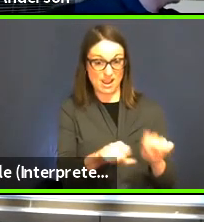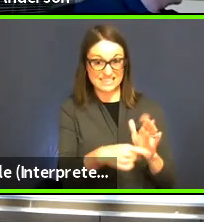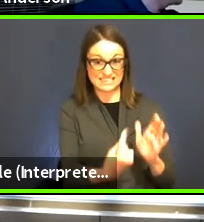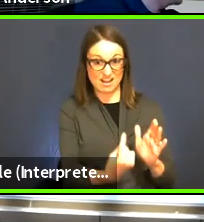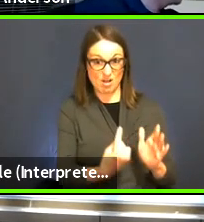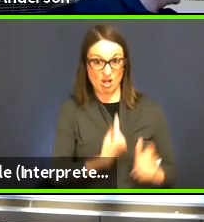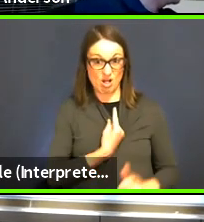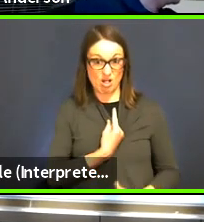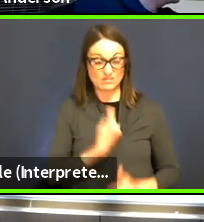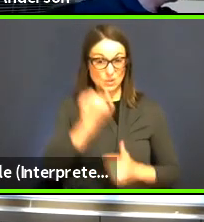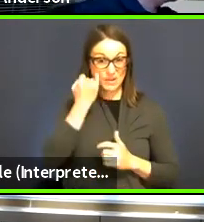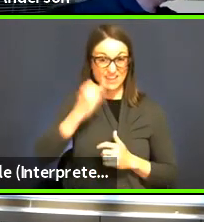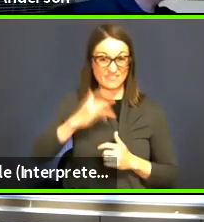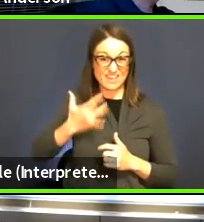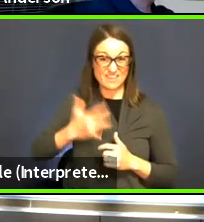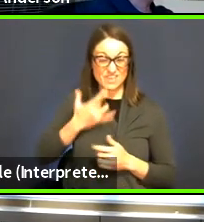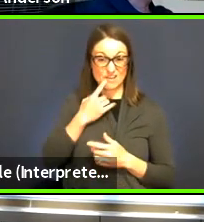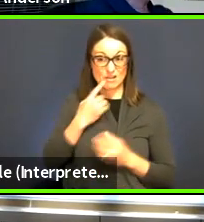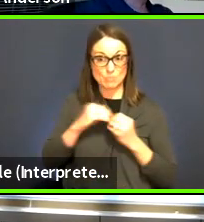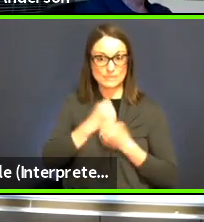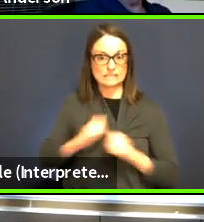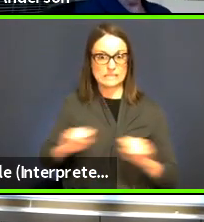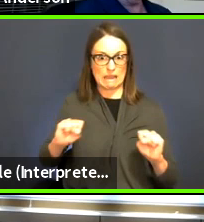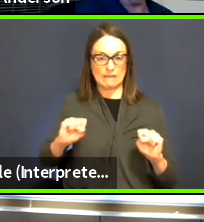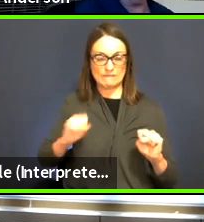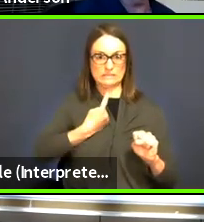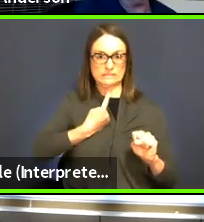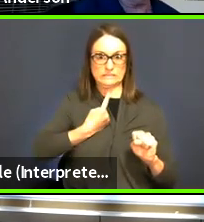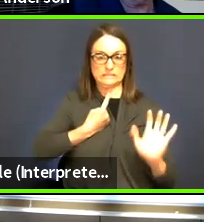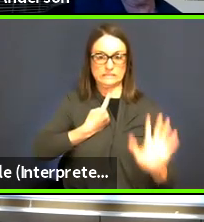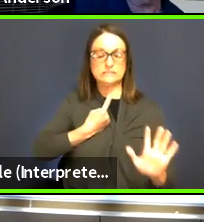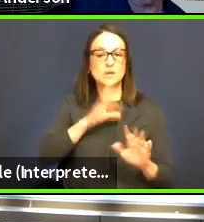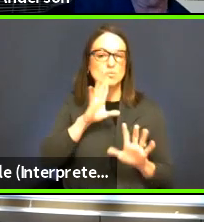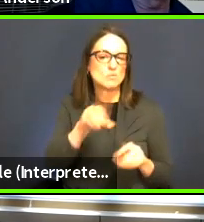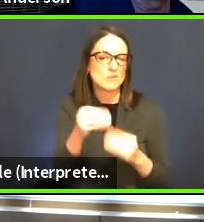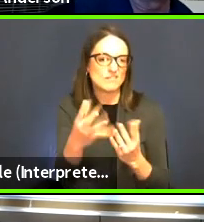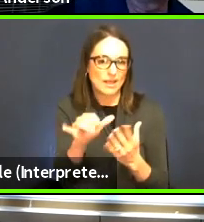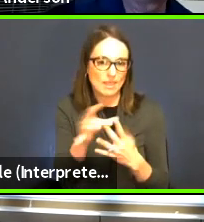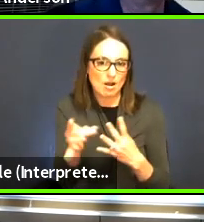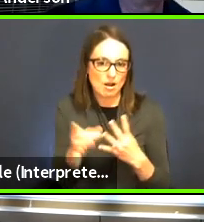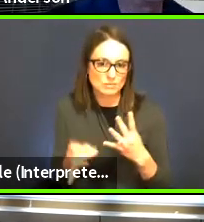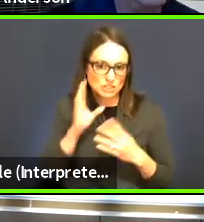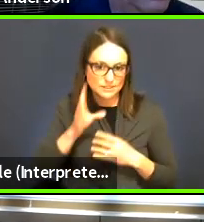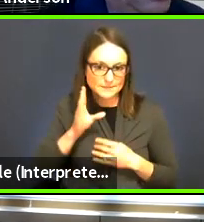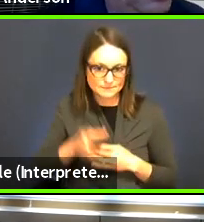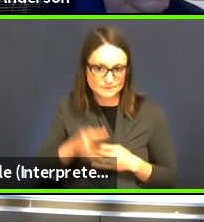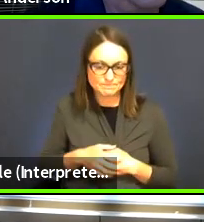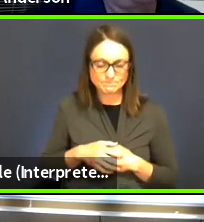safe or, you know, have that need. And we certainly want to provide that option.